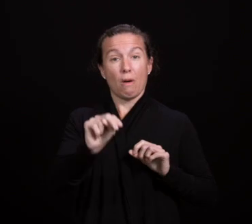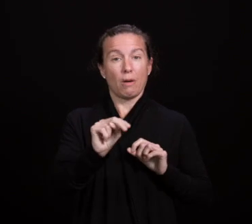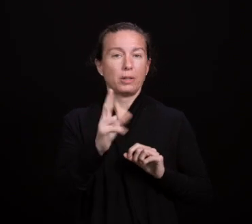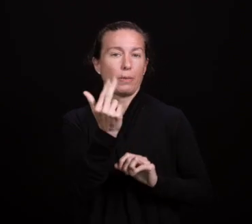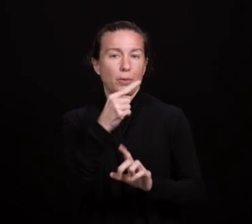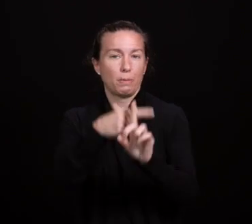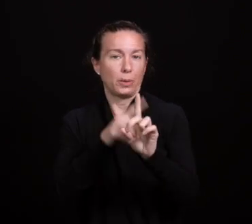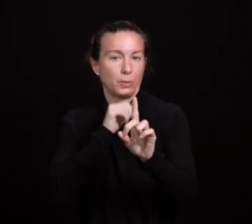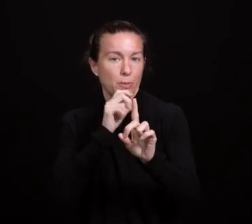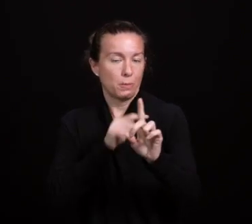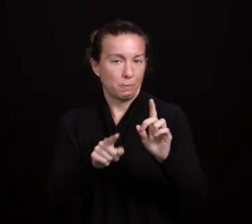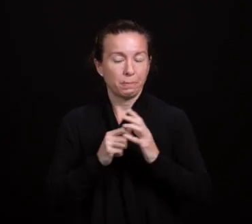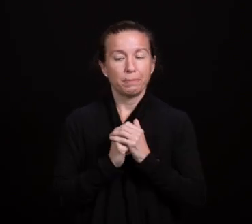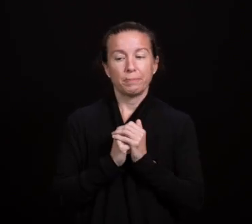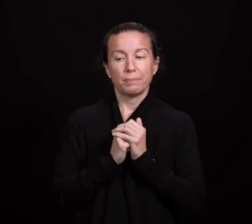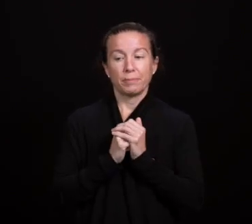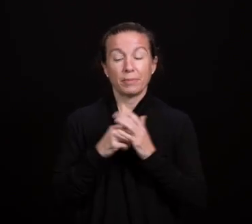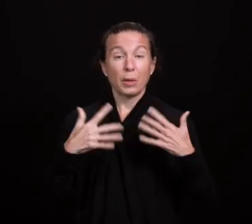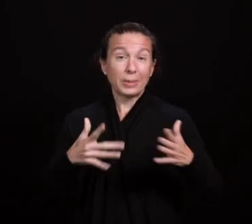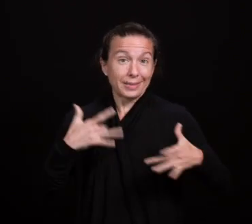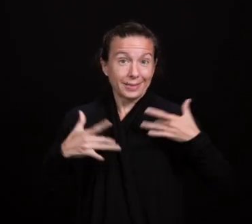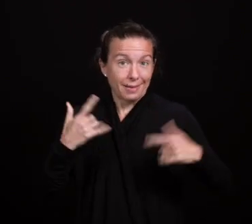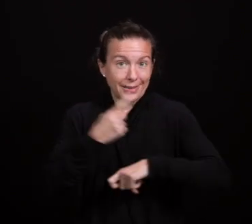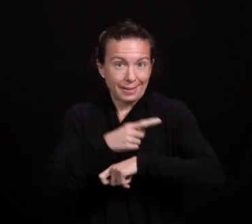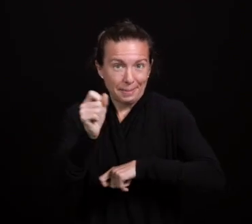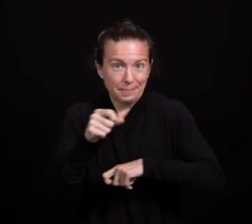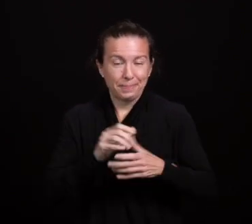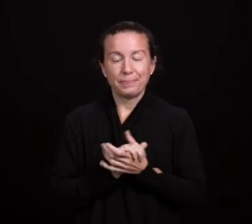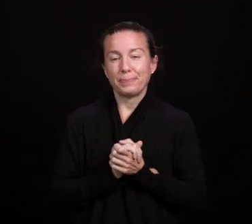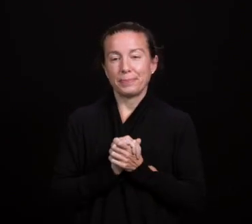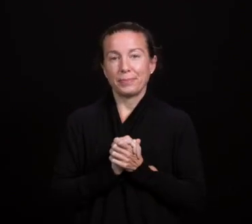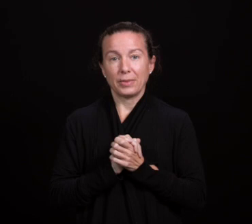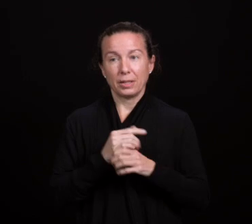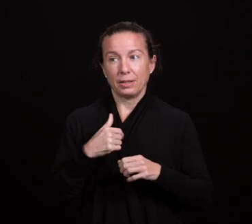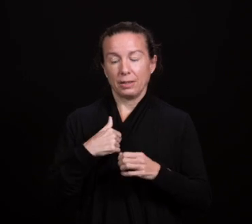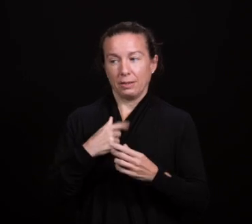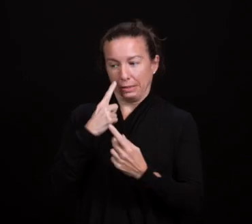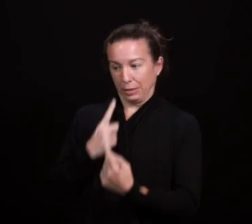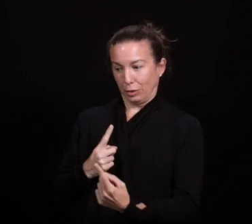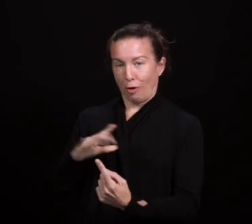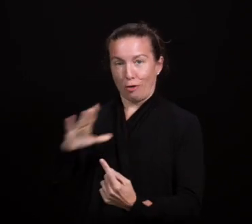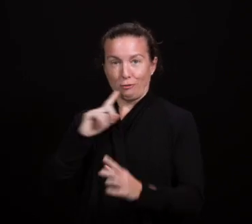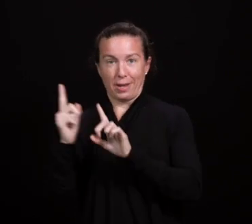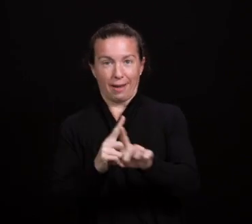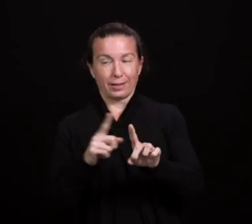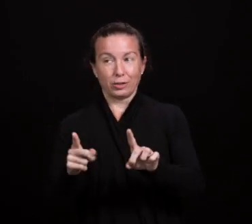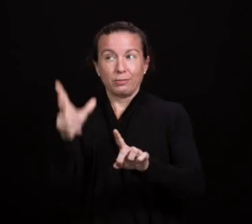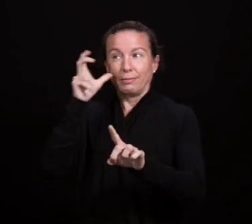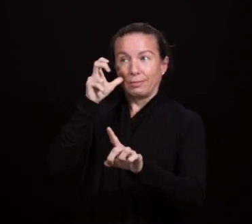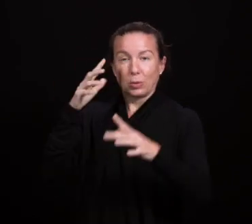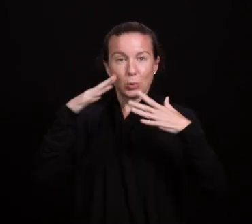months. And it was a pretty exciting day. We first got to see her react to some noises,